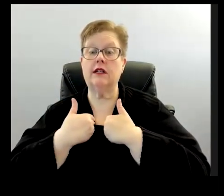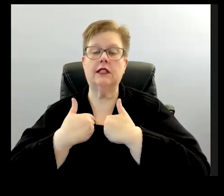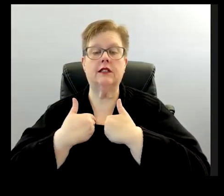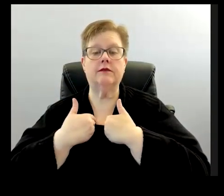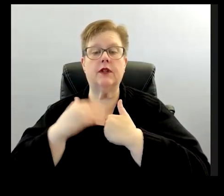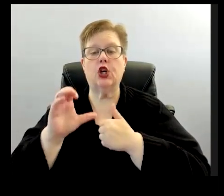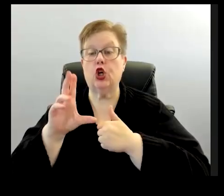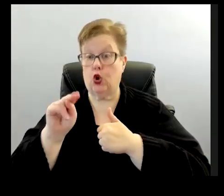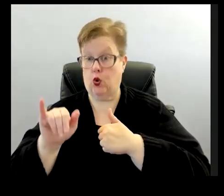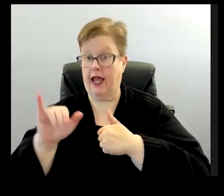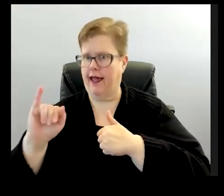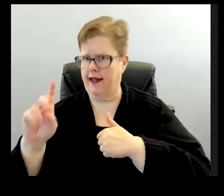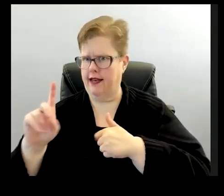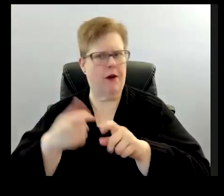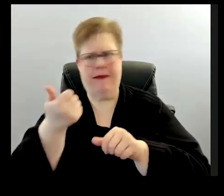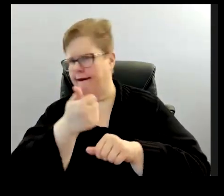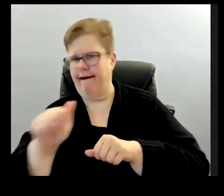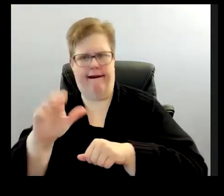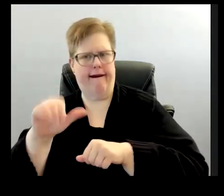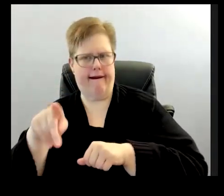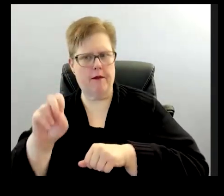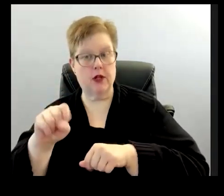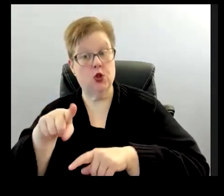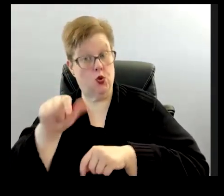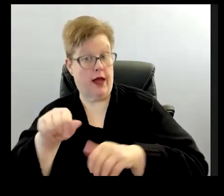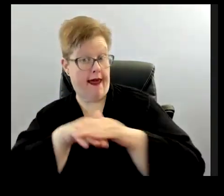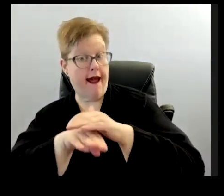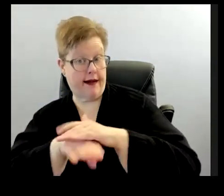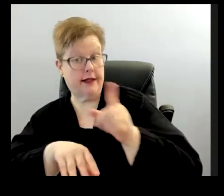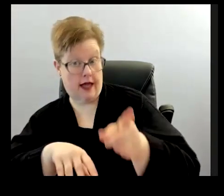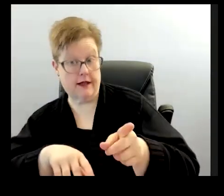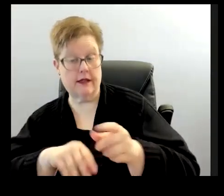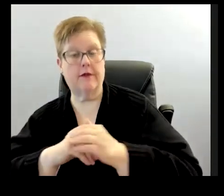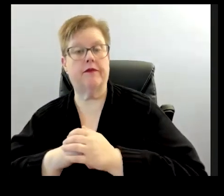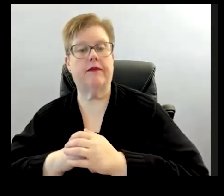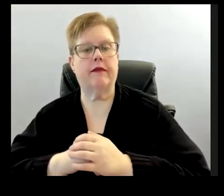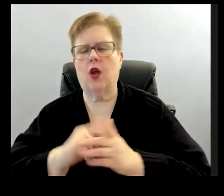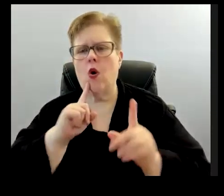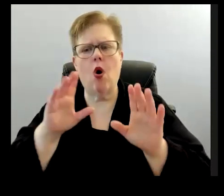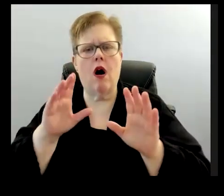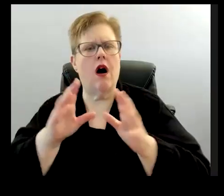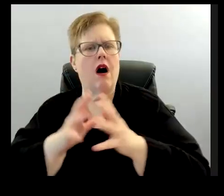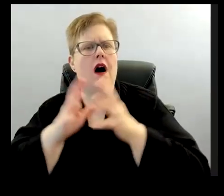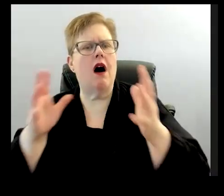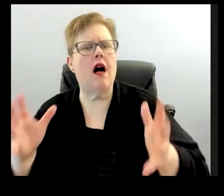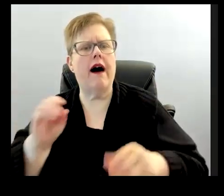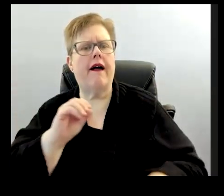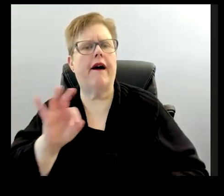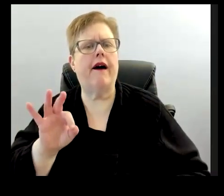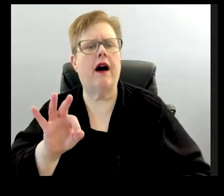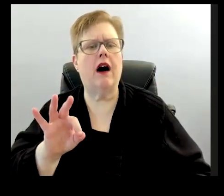a CUNY ID from any campus, you can access a great deal